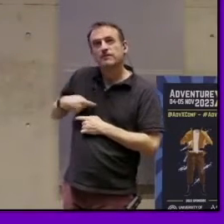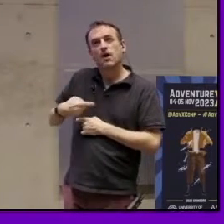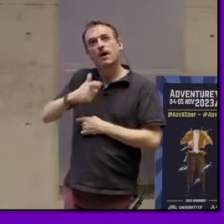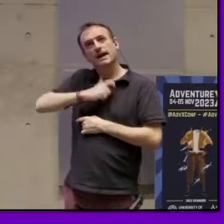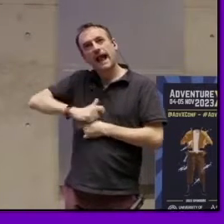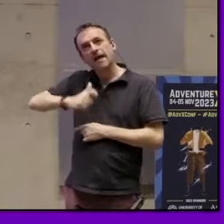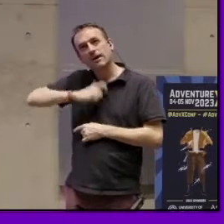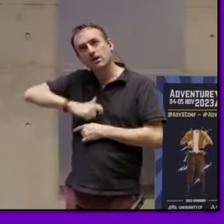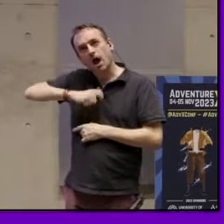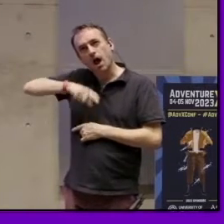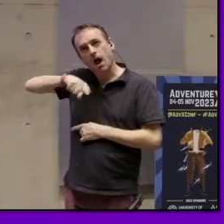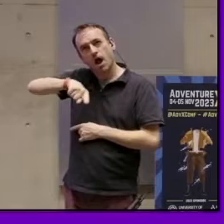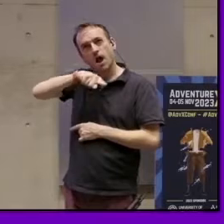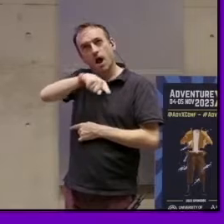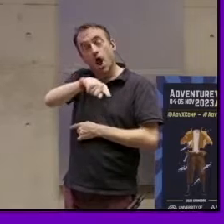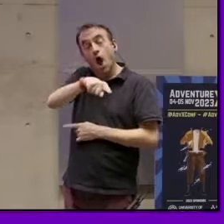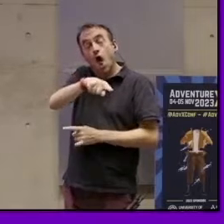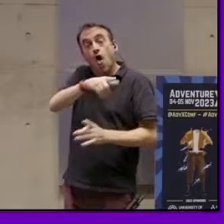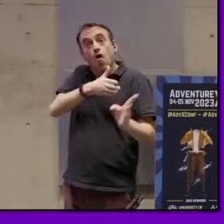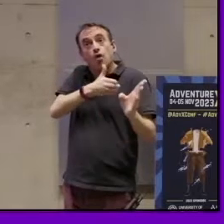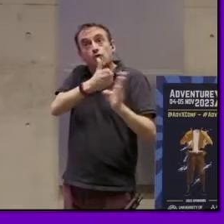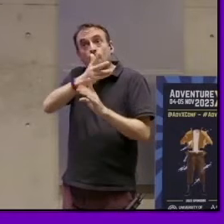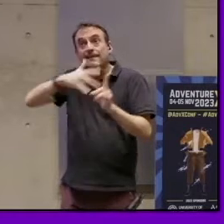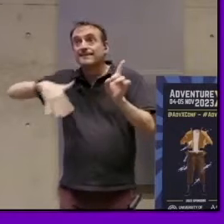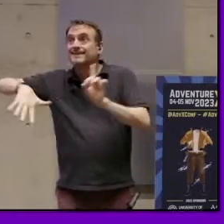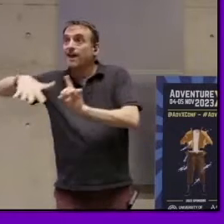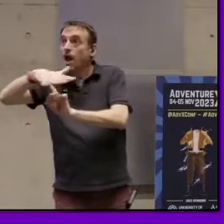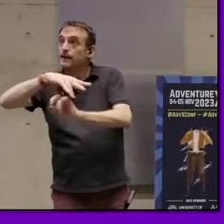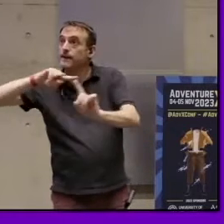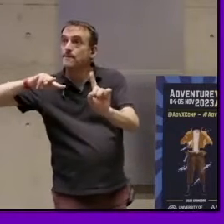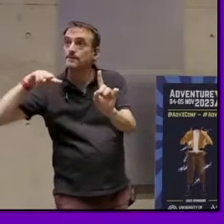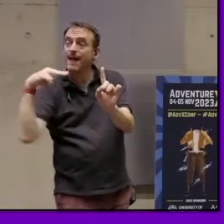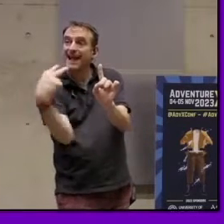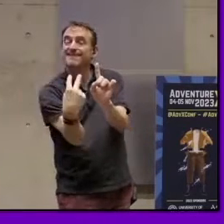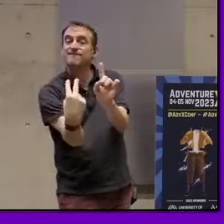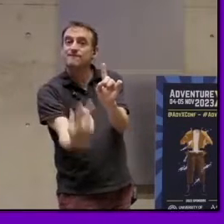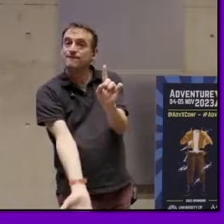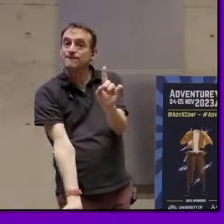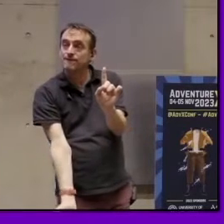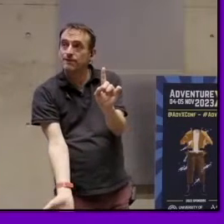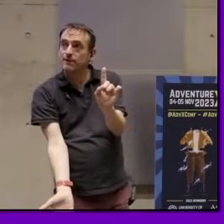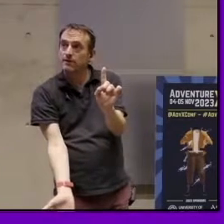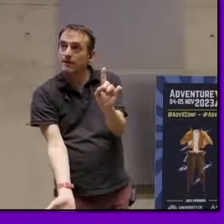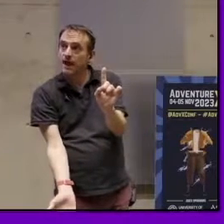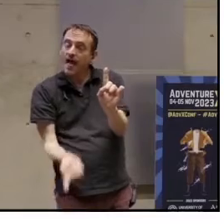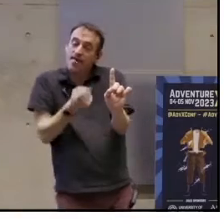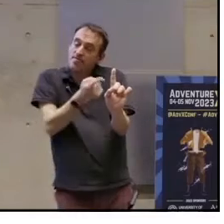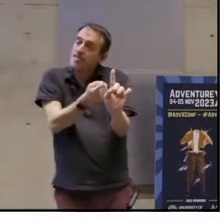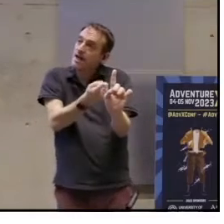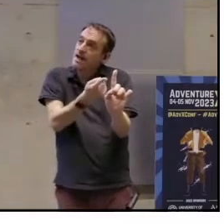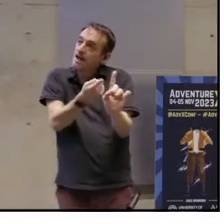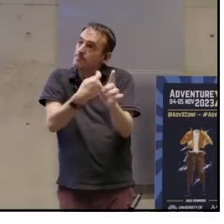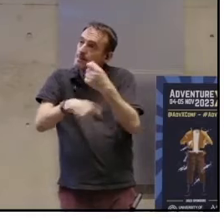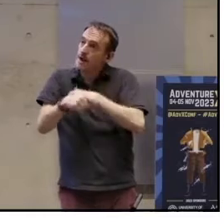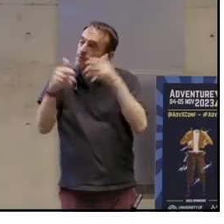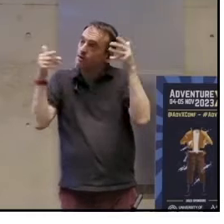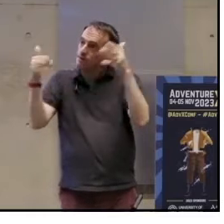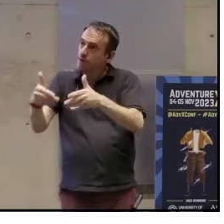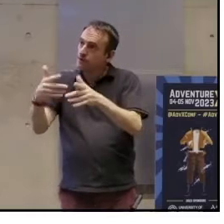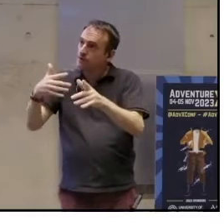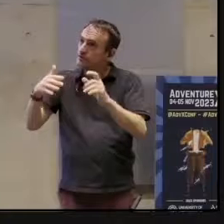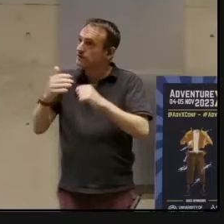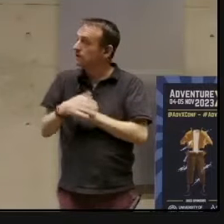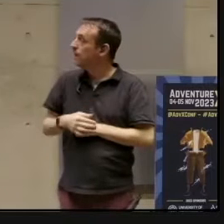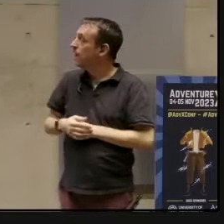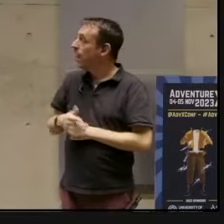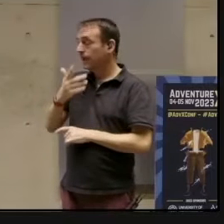the lens of the society in which they live, all right? And keeping that the focus of your story. All right, moving on. Psychological